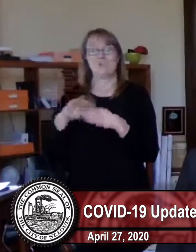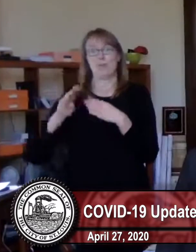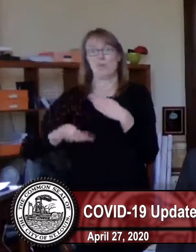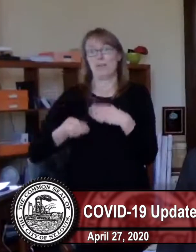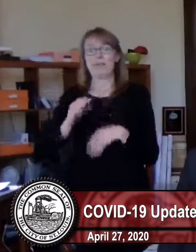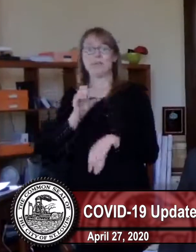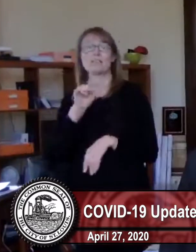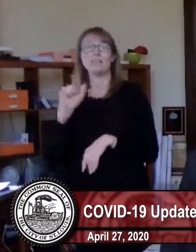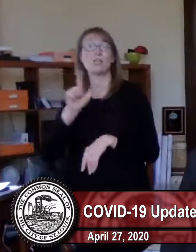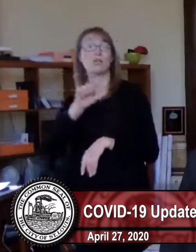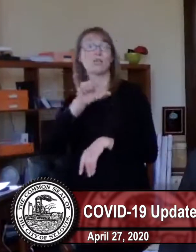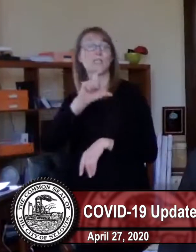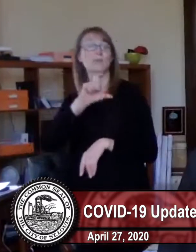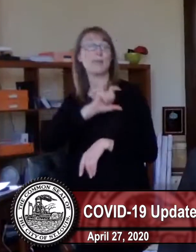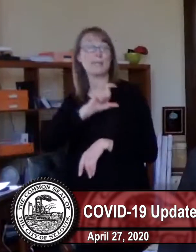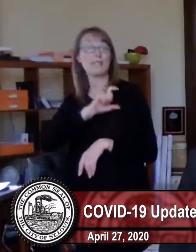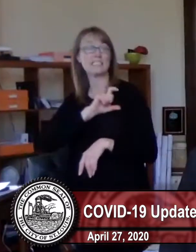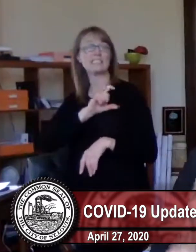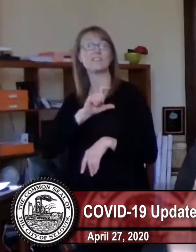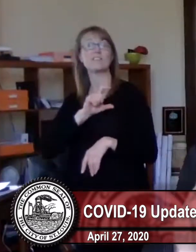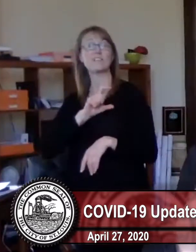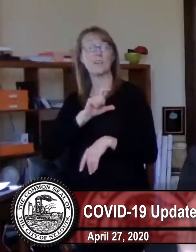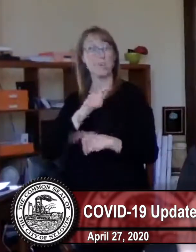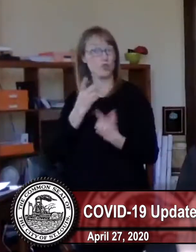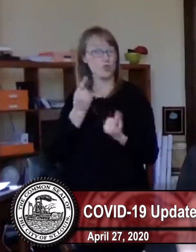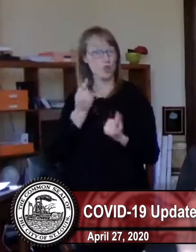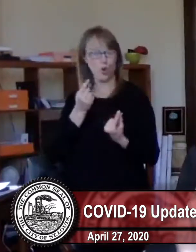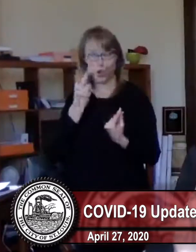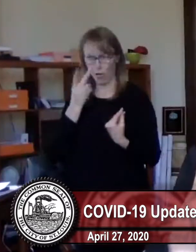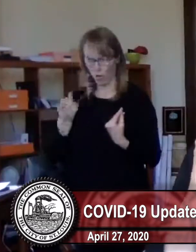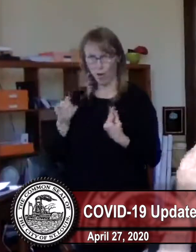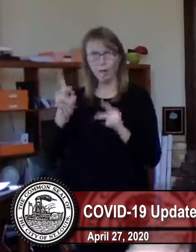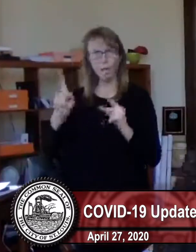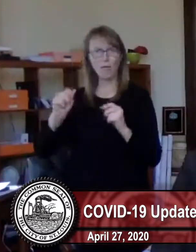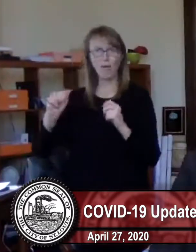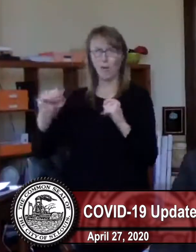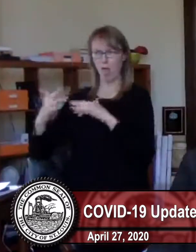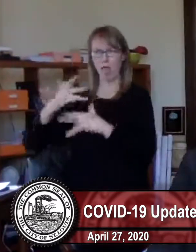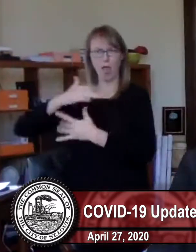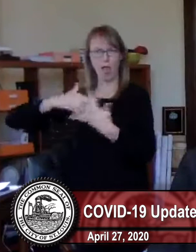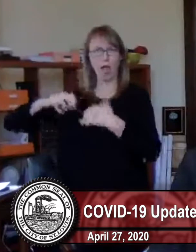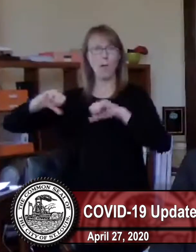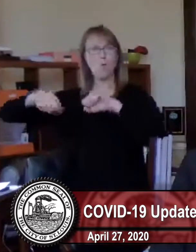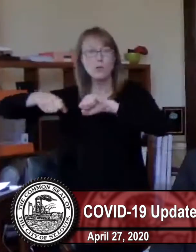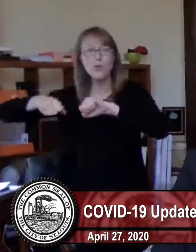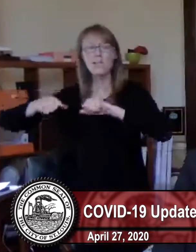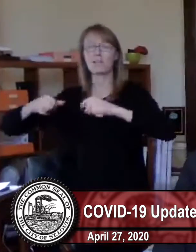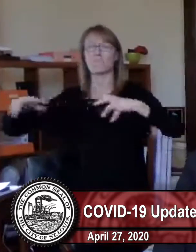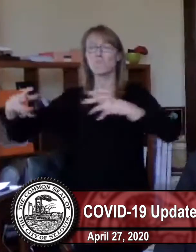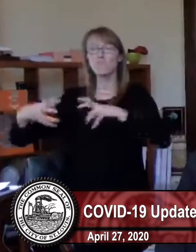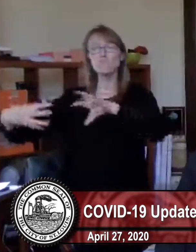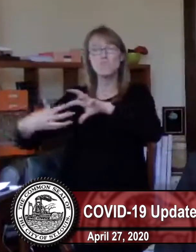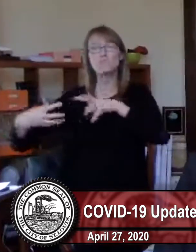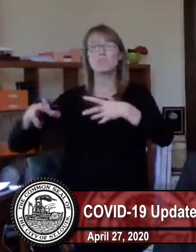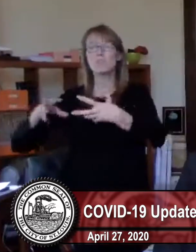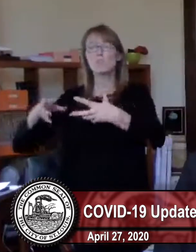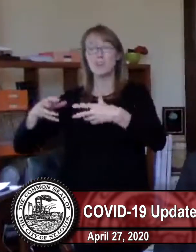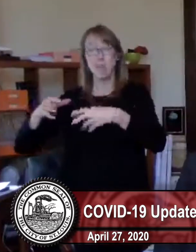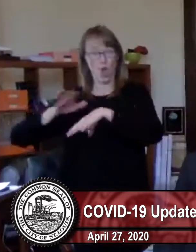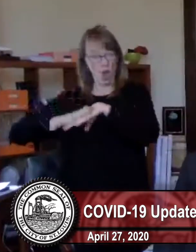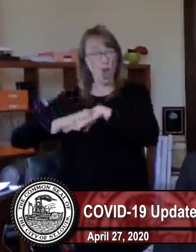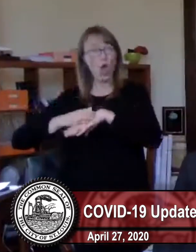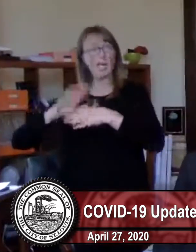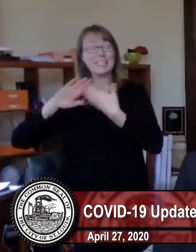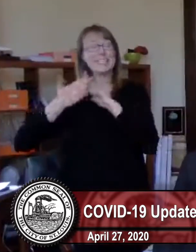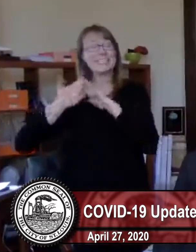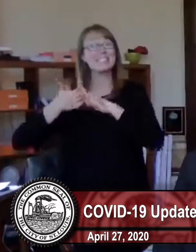of people and motorcyclists who were gathering on city streets. What are your thoughts on that? And is